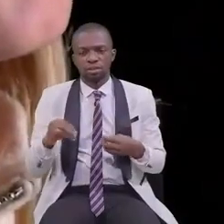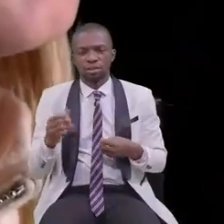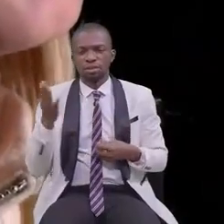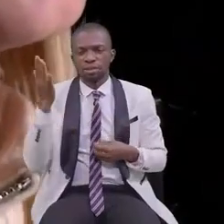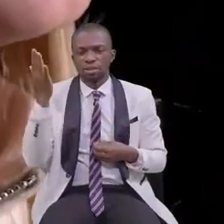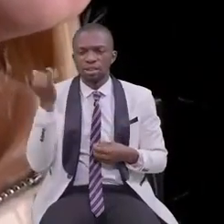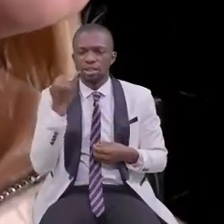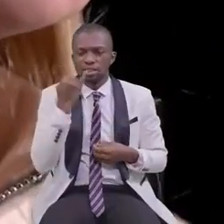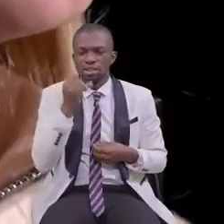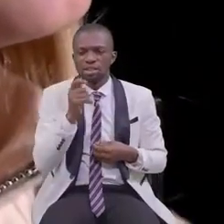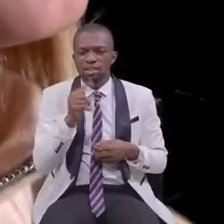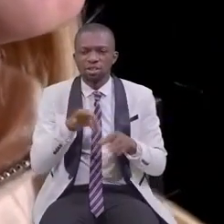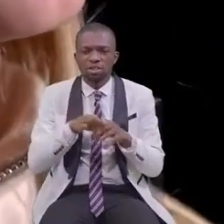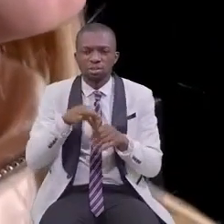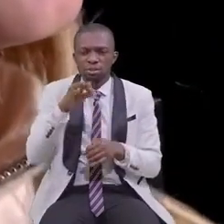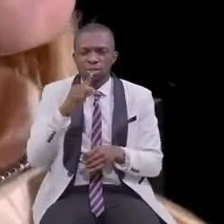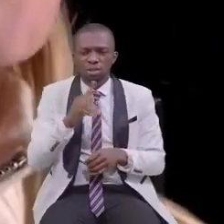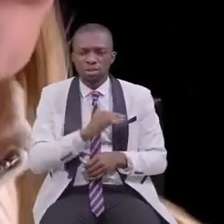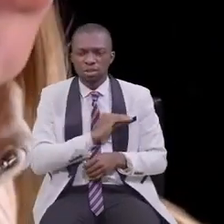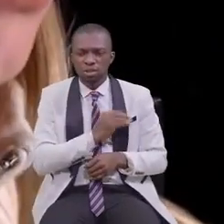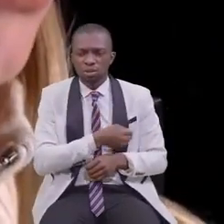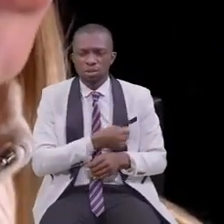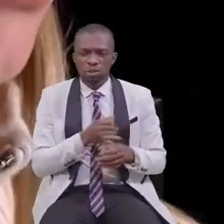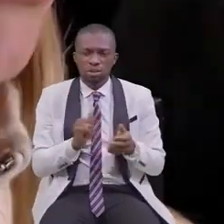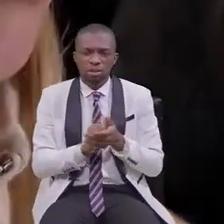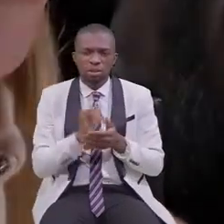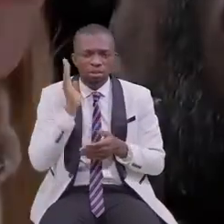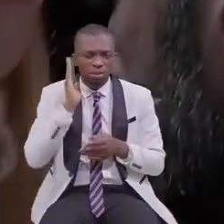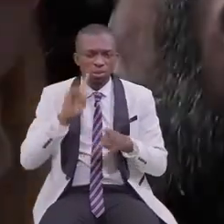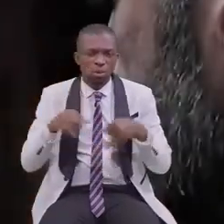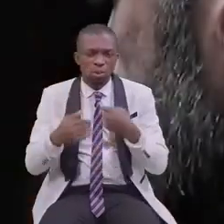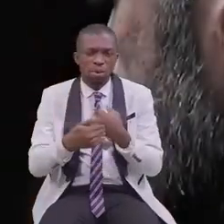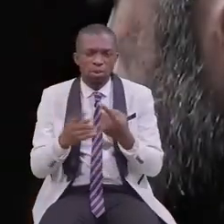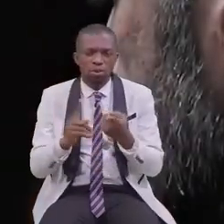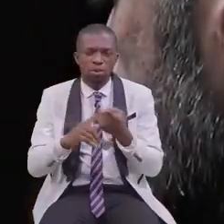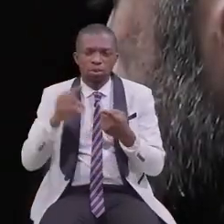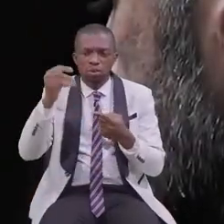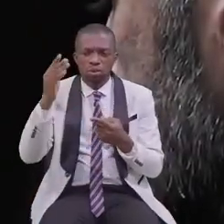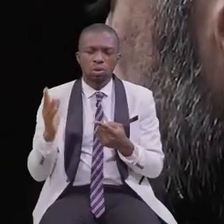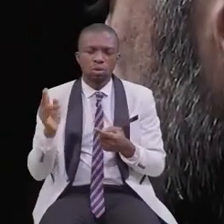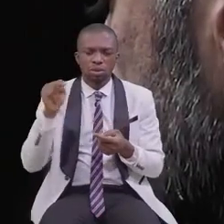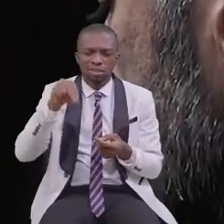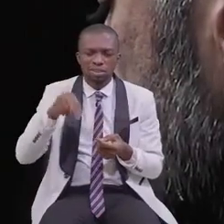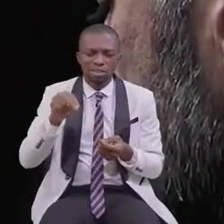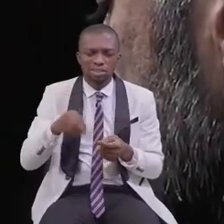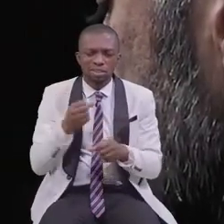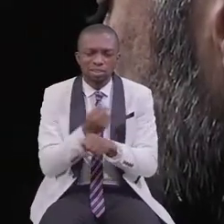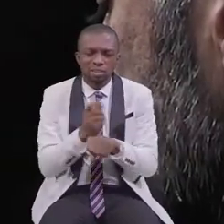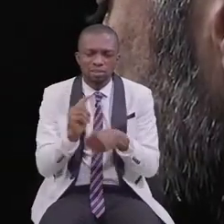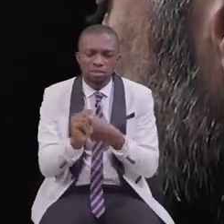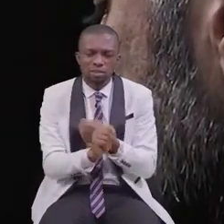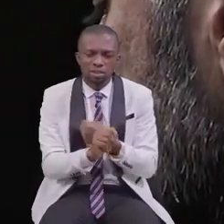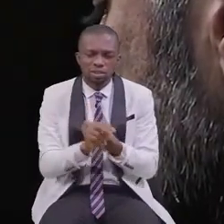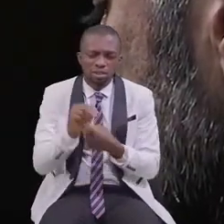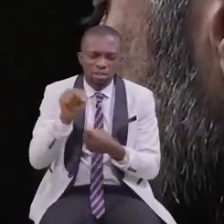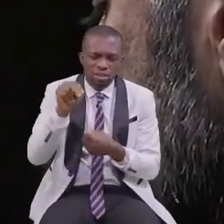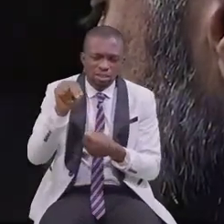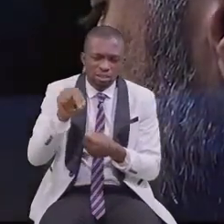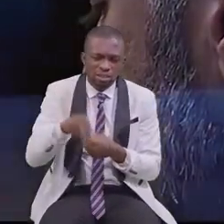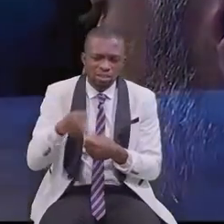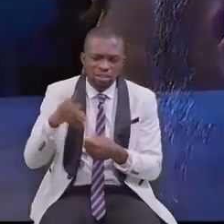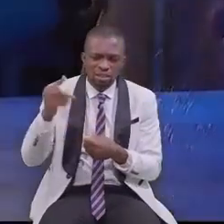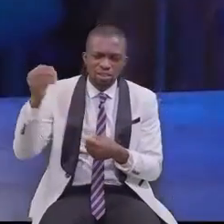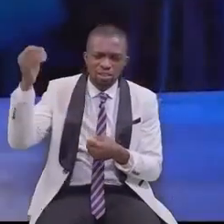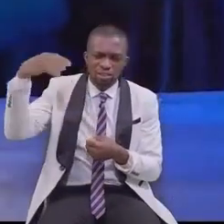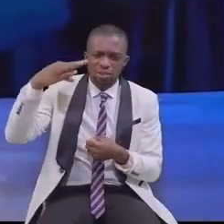spirit, the soul that will go back to God needs salvation, needs the grace